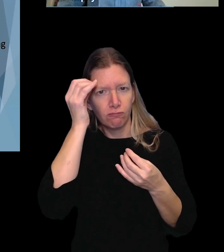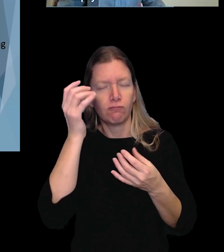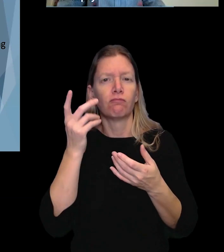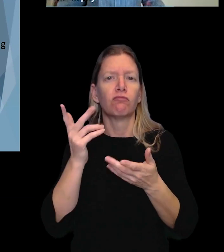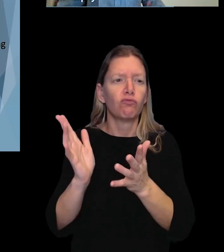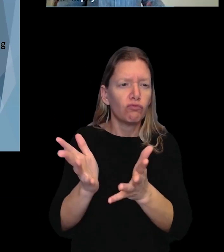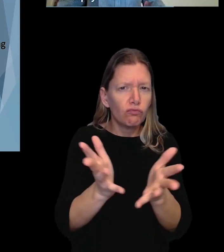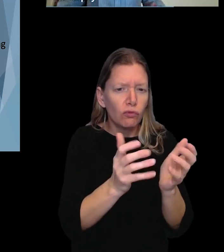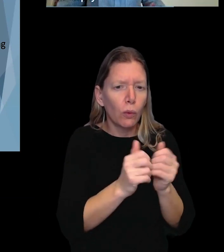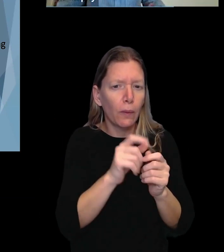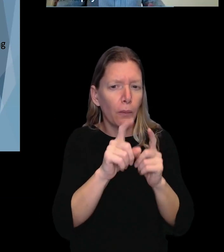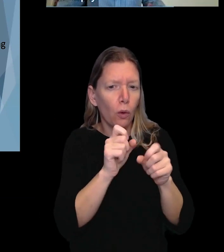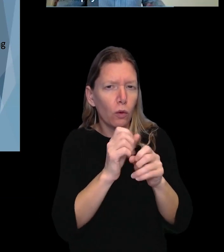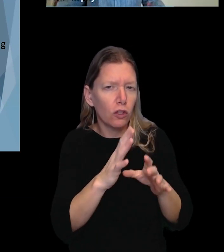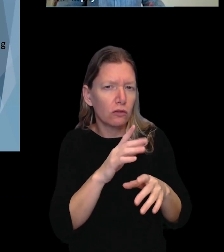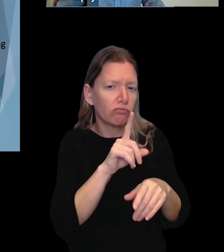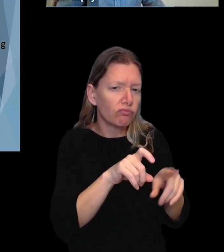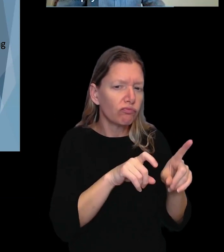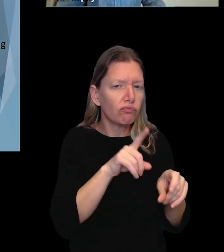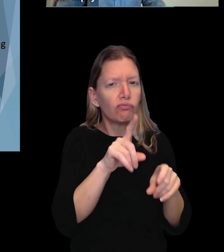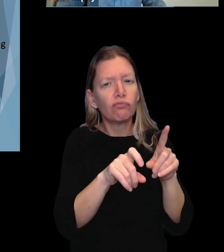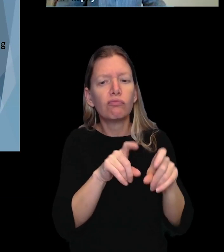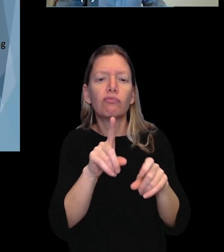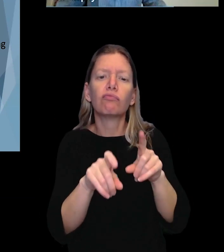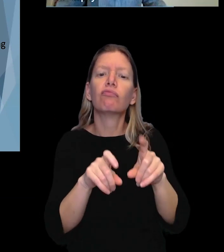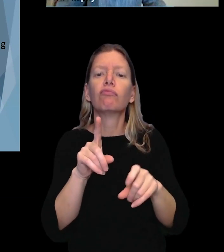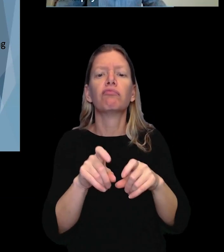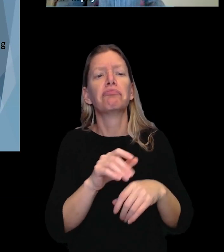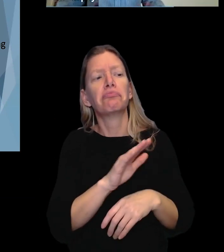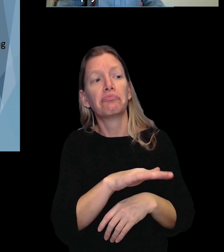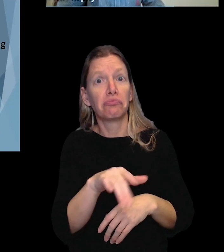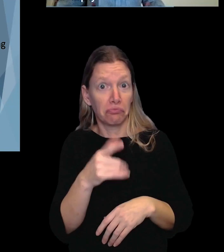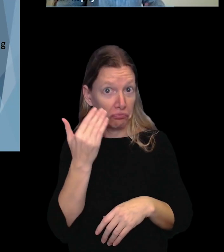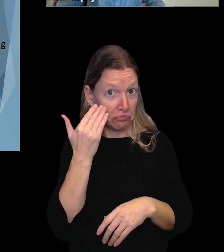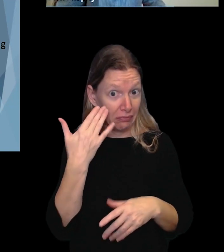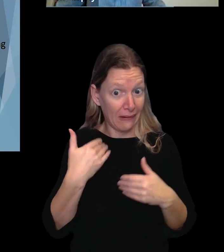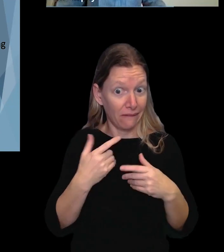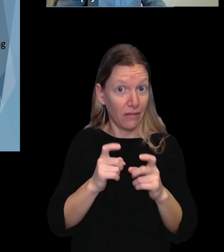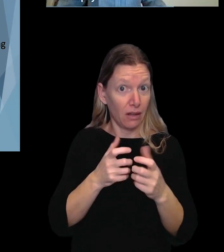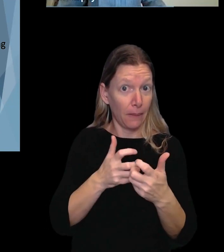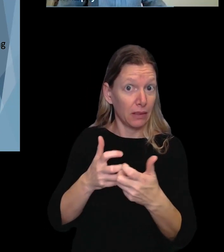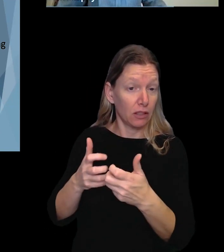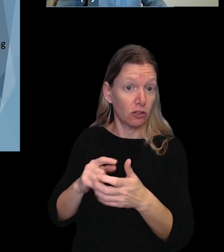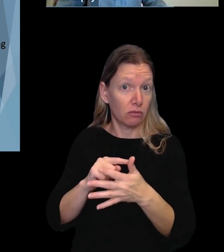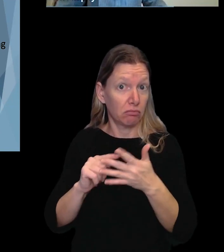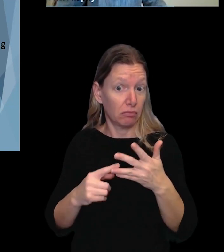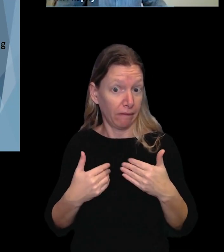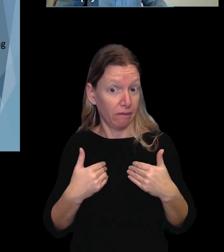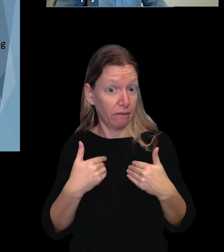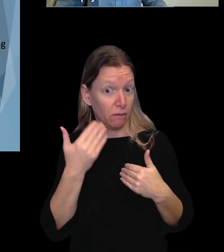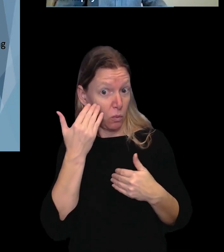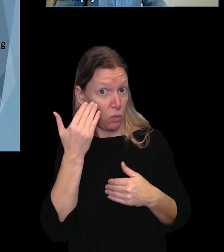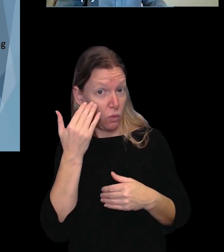to, if you're chatting with some of the poll workers, you want to kind of bring up just to make sure that they're